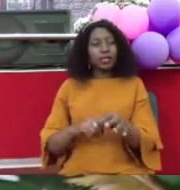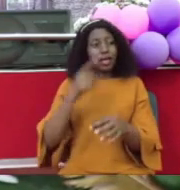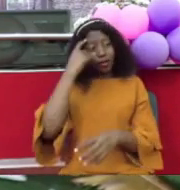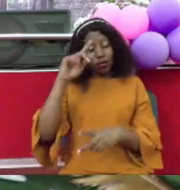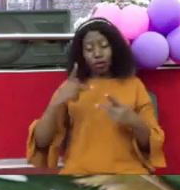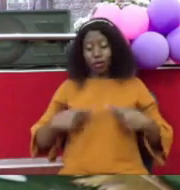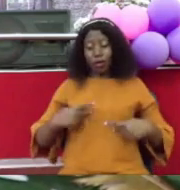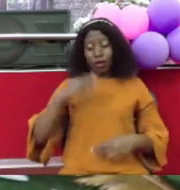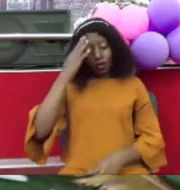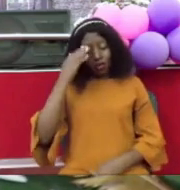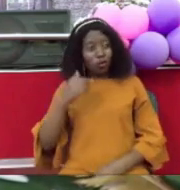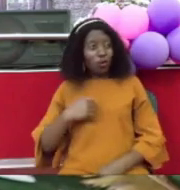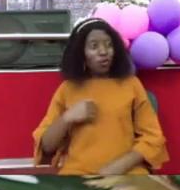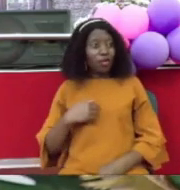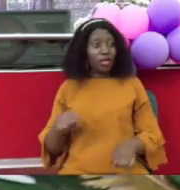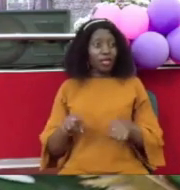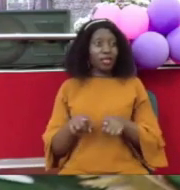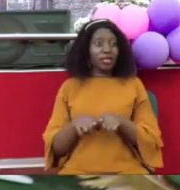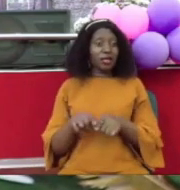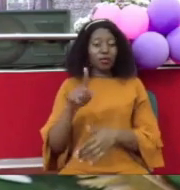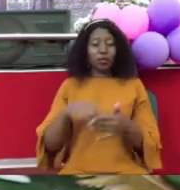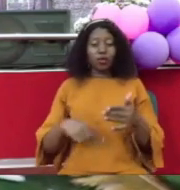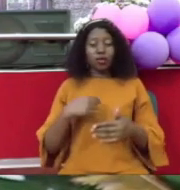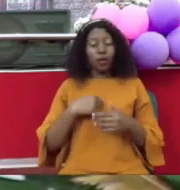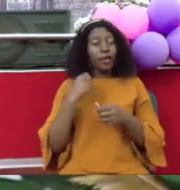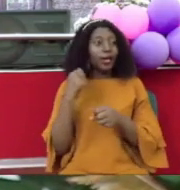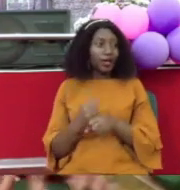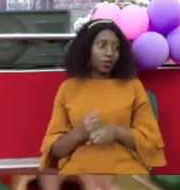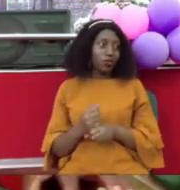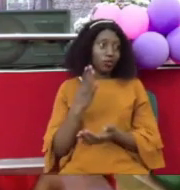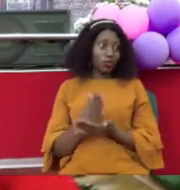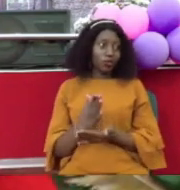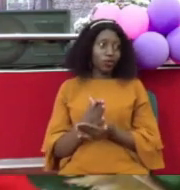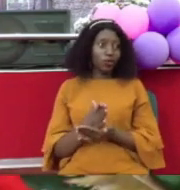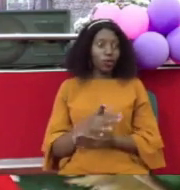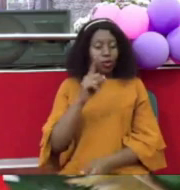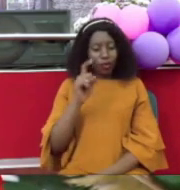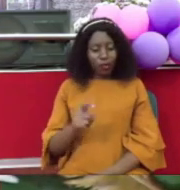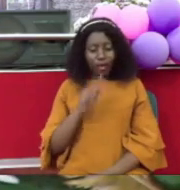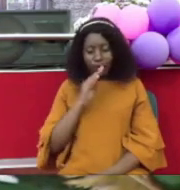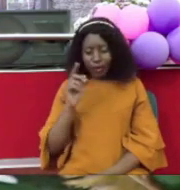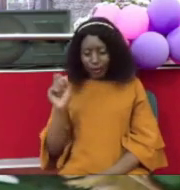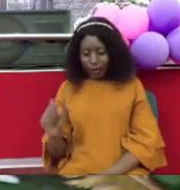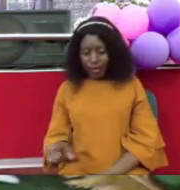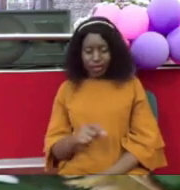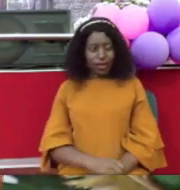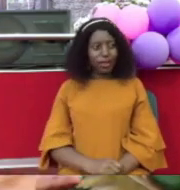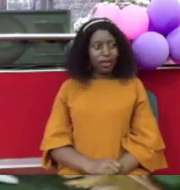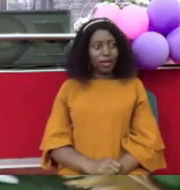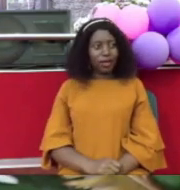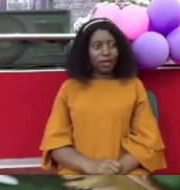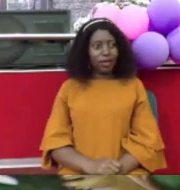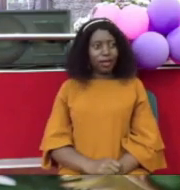do. Kujulikana, kujua nitafanya nini. You have to be planted. Lazima upandwe. You cannot be